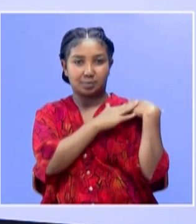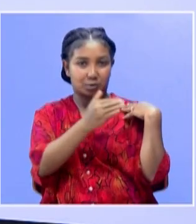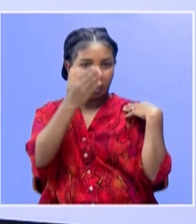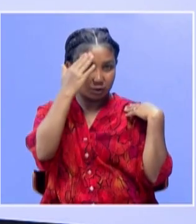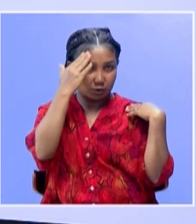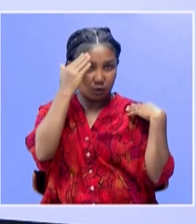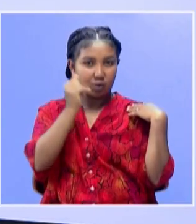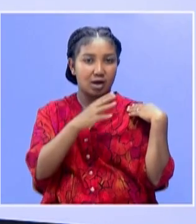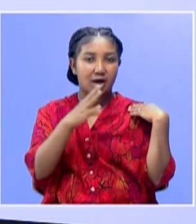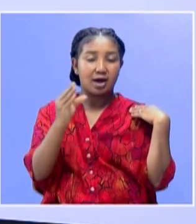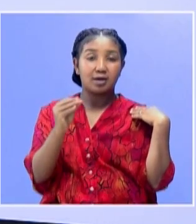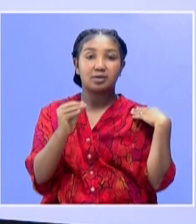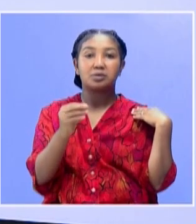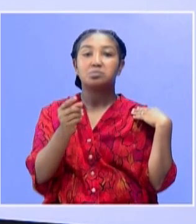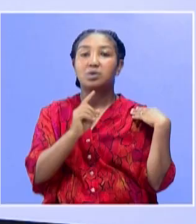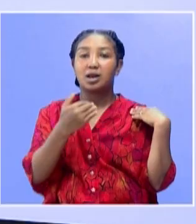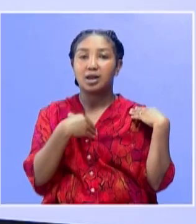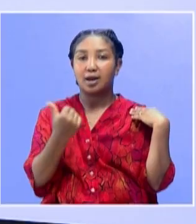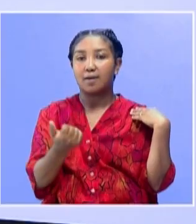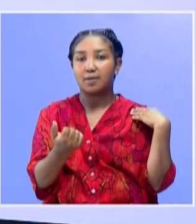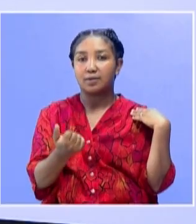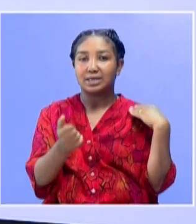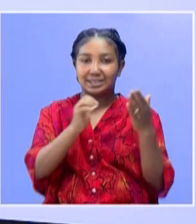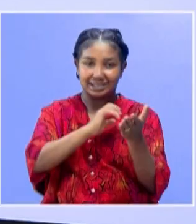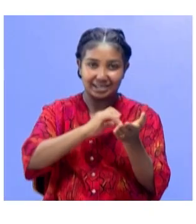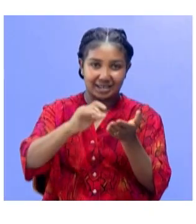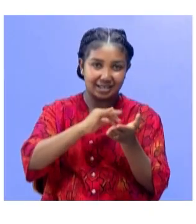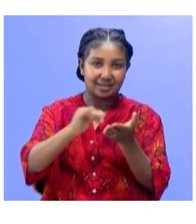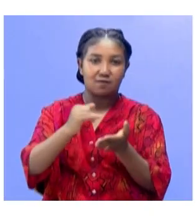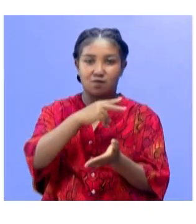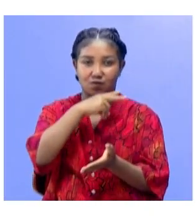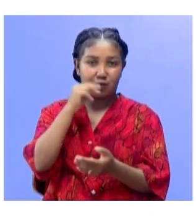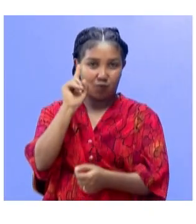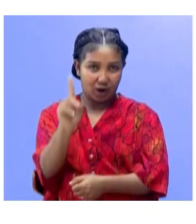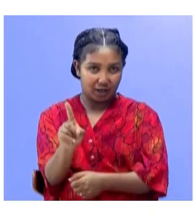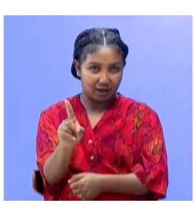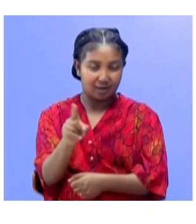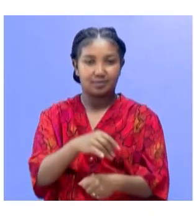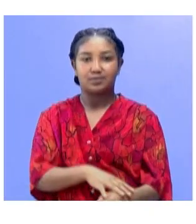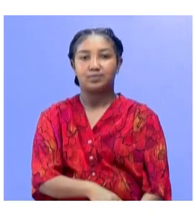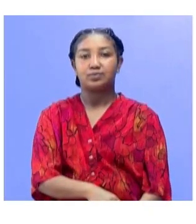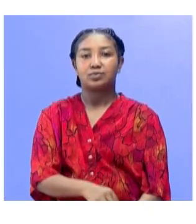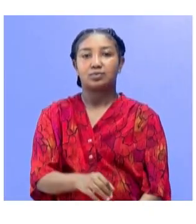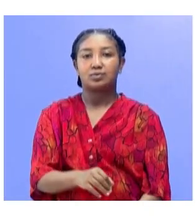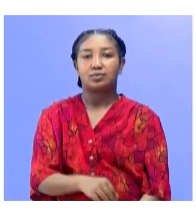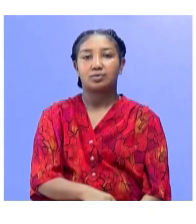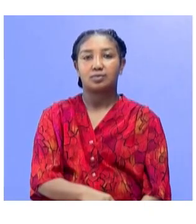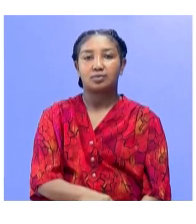know, and what do we have here? We have study, verb 1. All right? Let's go